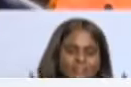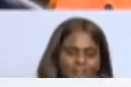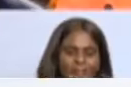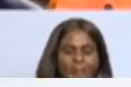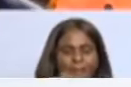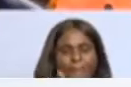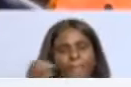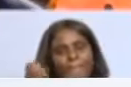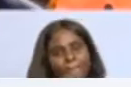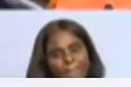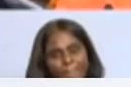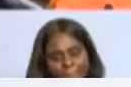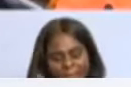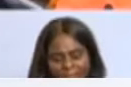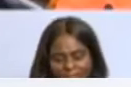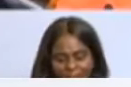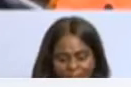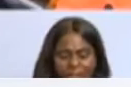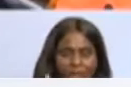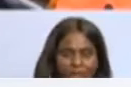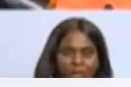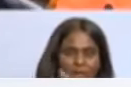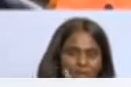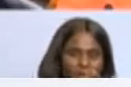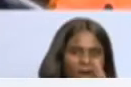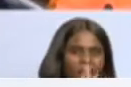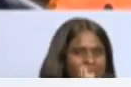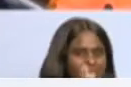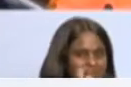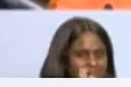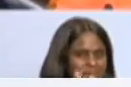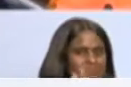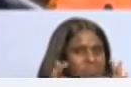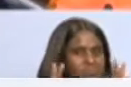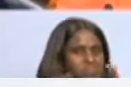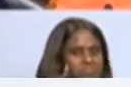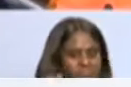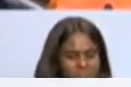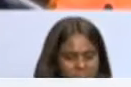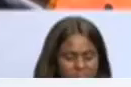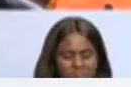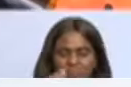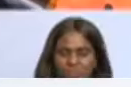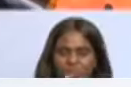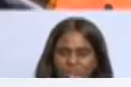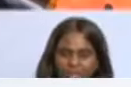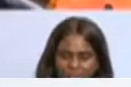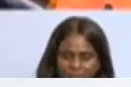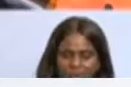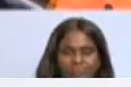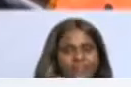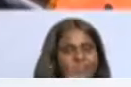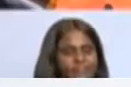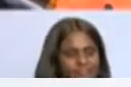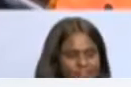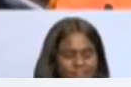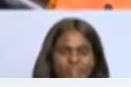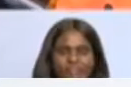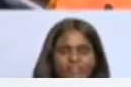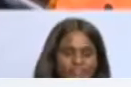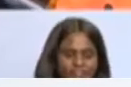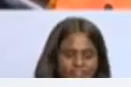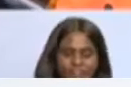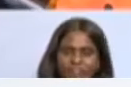Entrepreneurship and practical skills which our industry, our